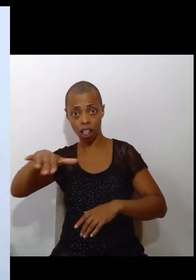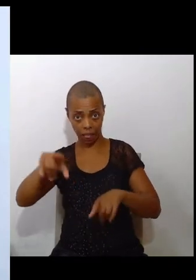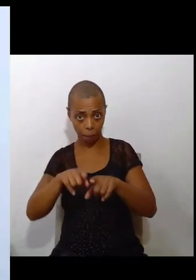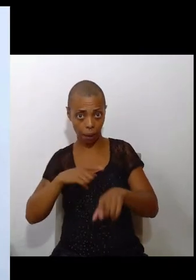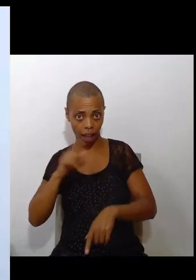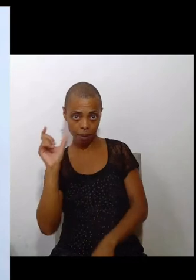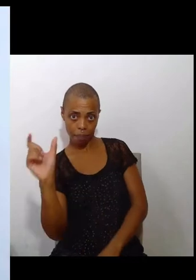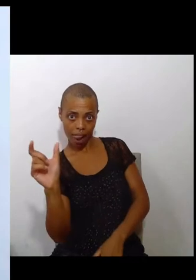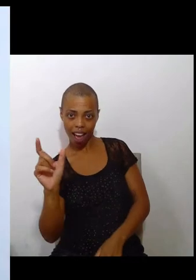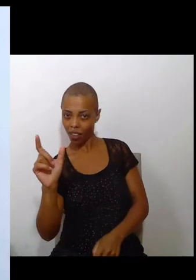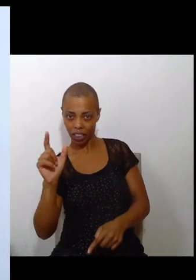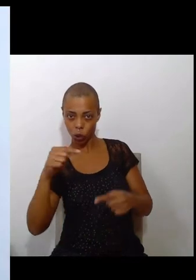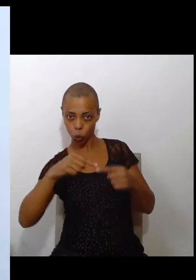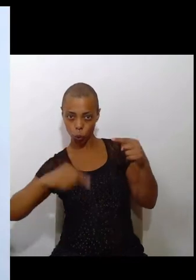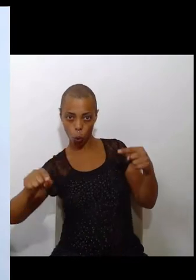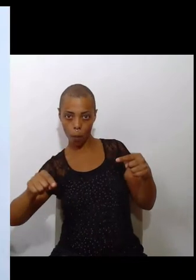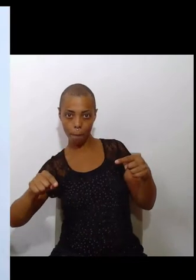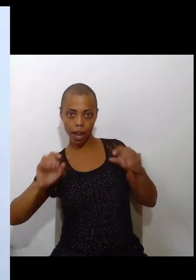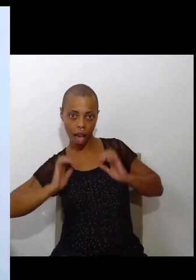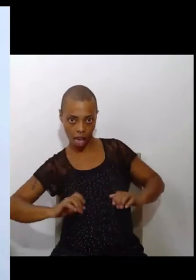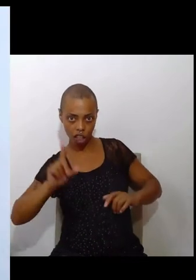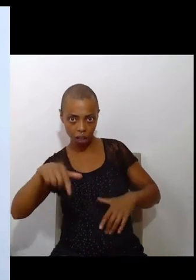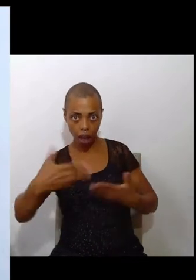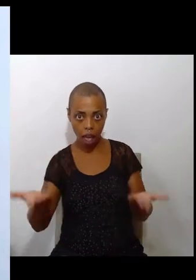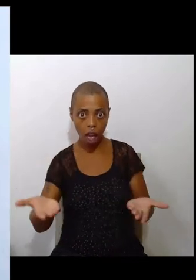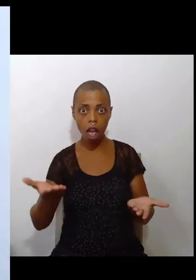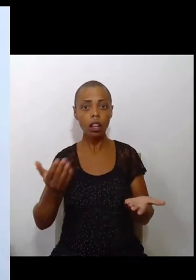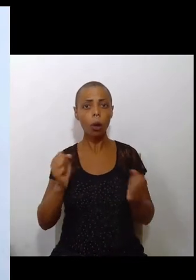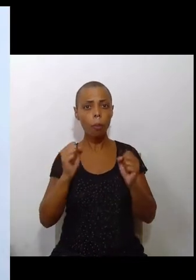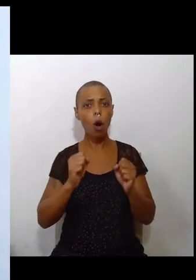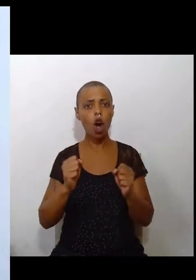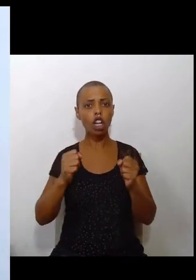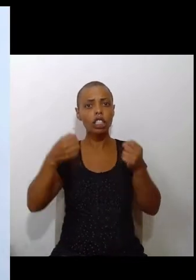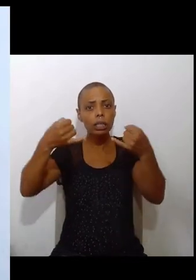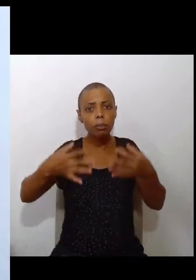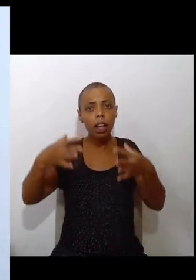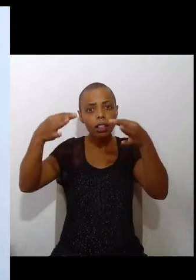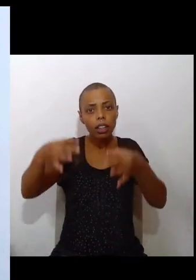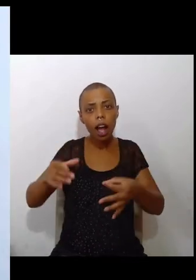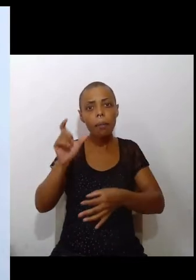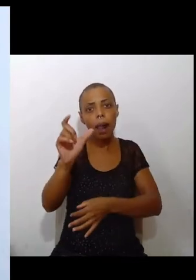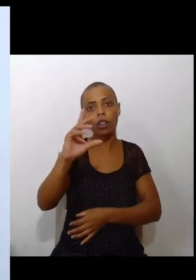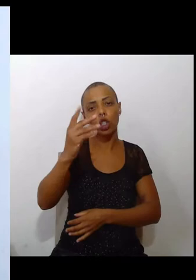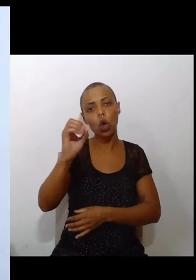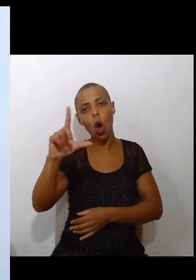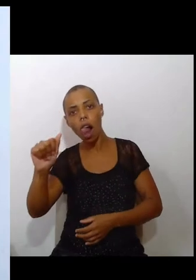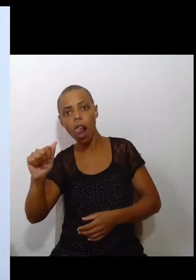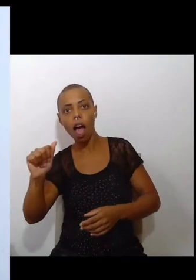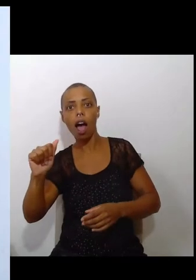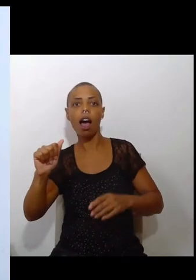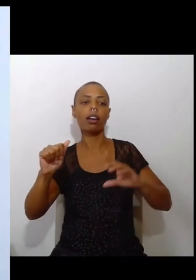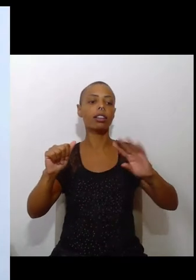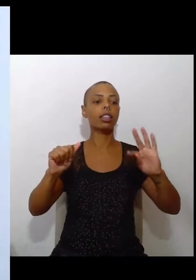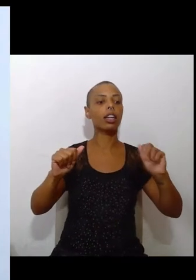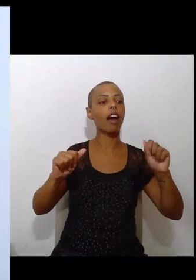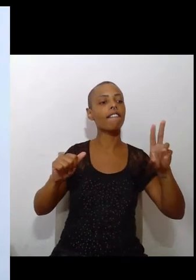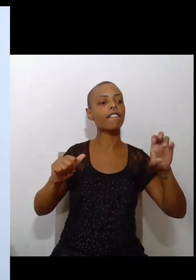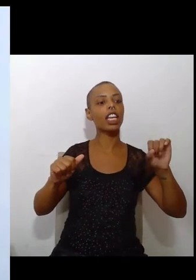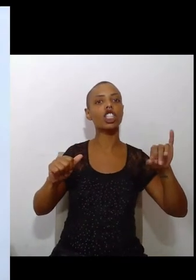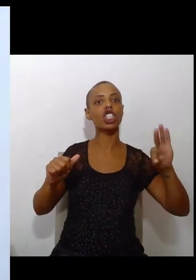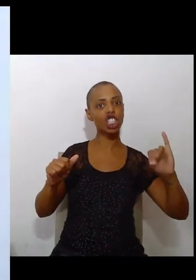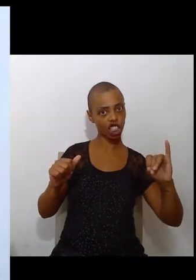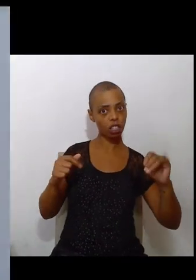if you could talk a little bit more about the relationship between those two terms Chola and Travis Chi